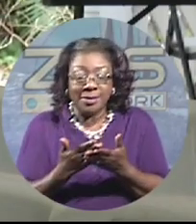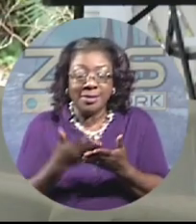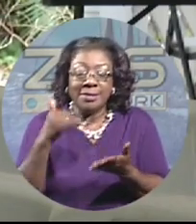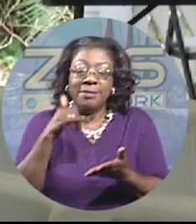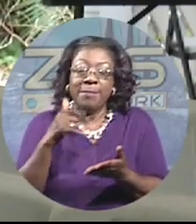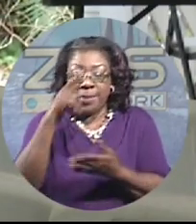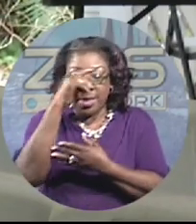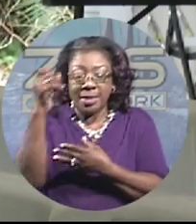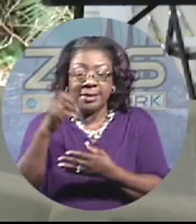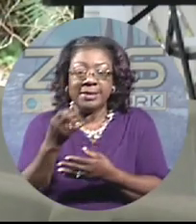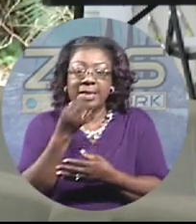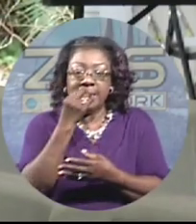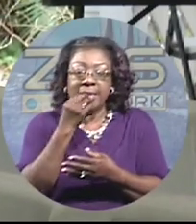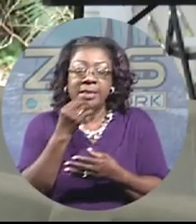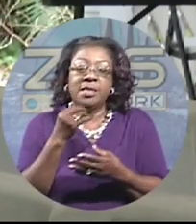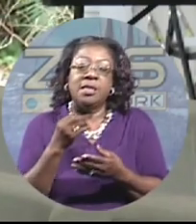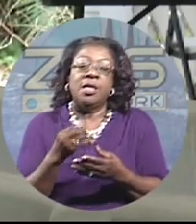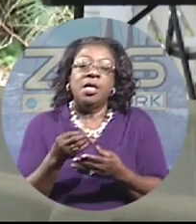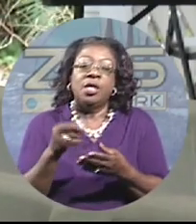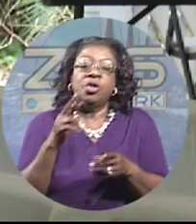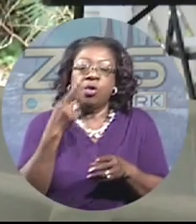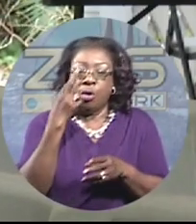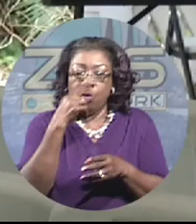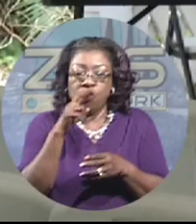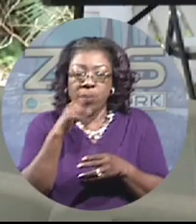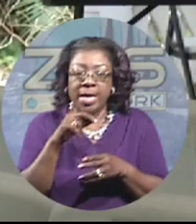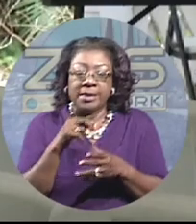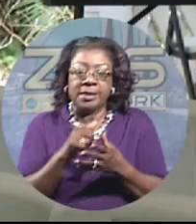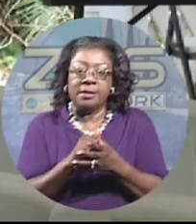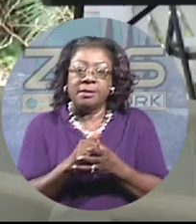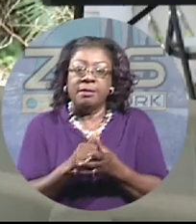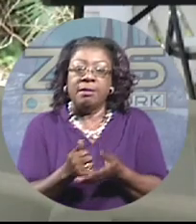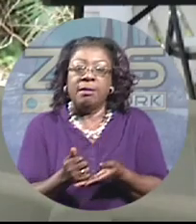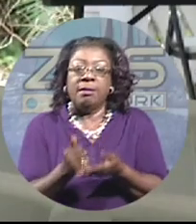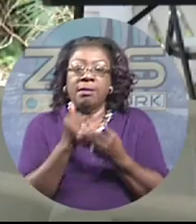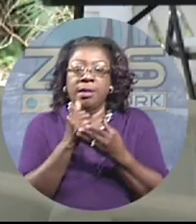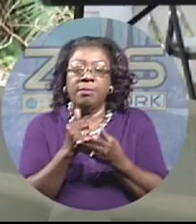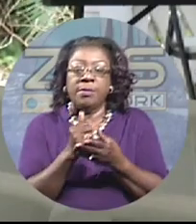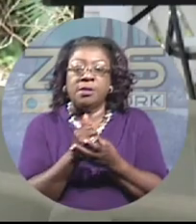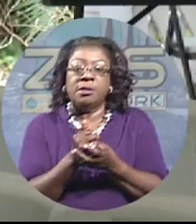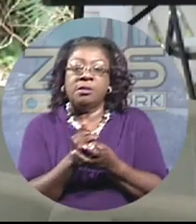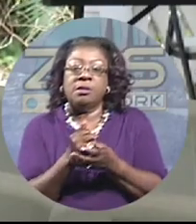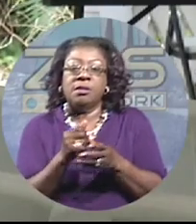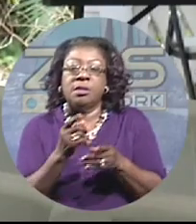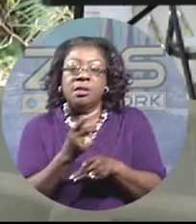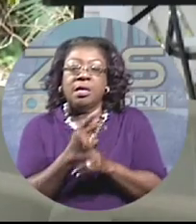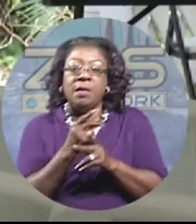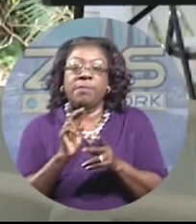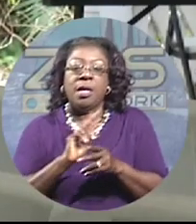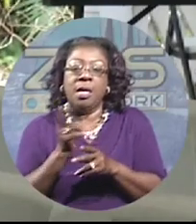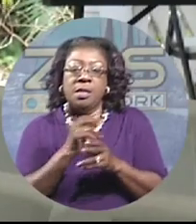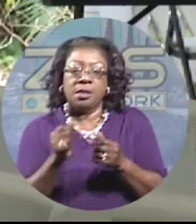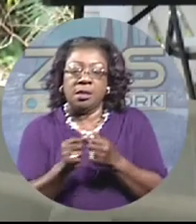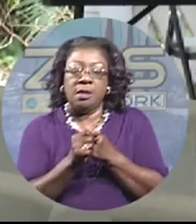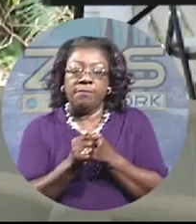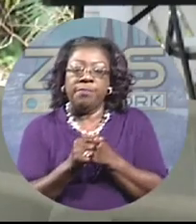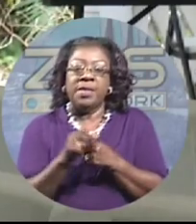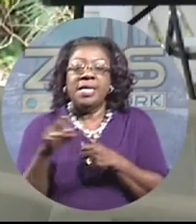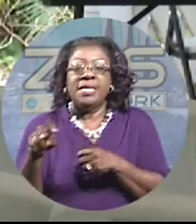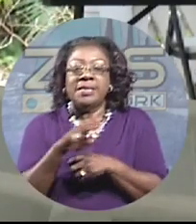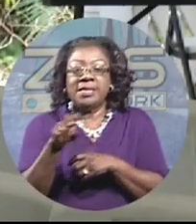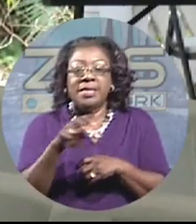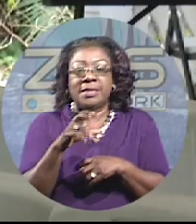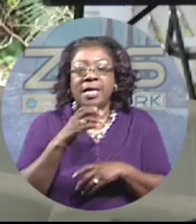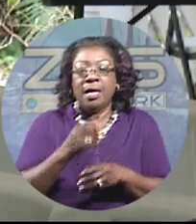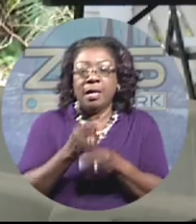to remove them out of places. They do show a level of aggression towards you. But having snakes, on the other hand, to help control